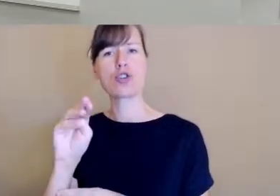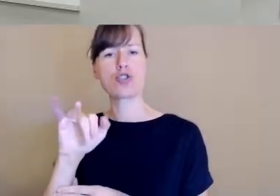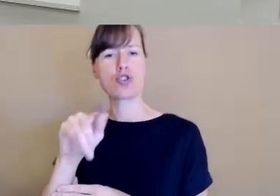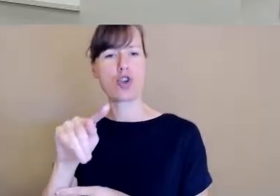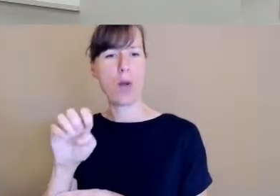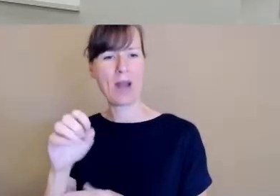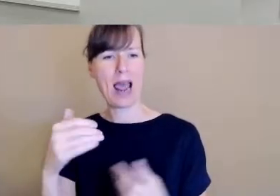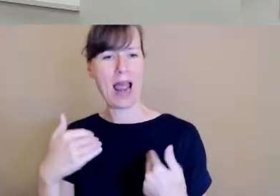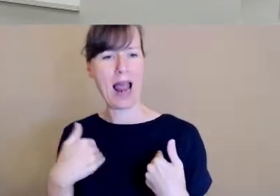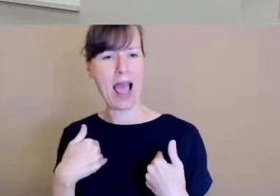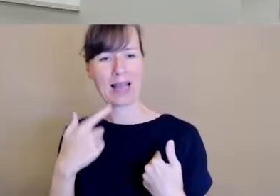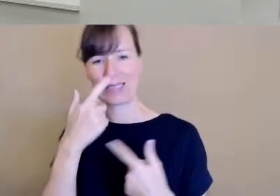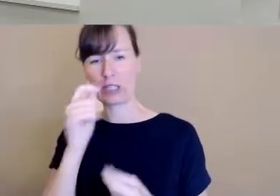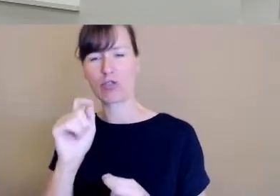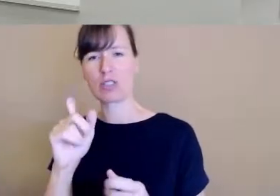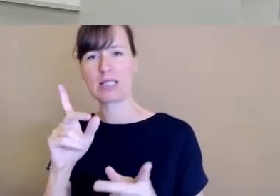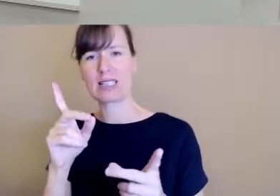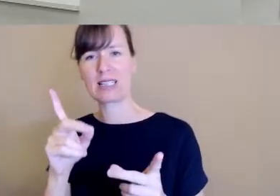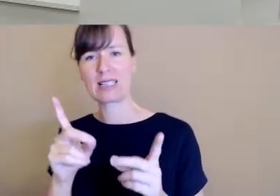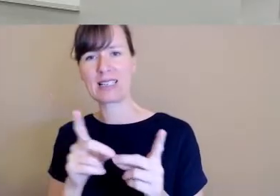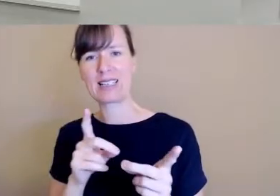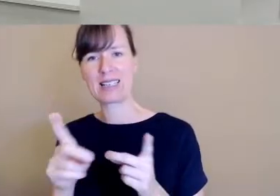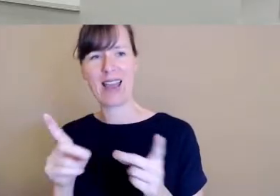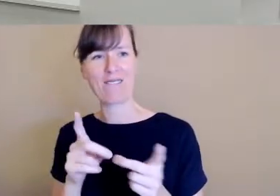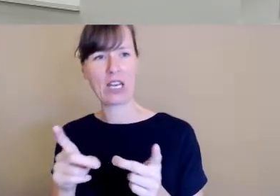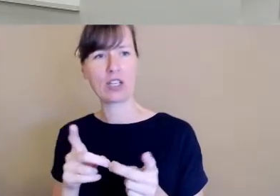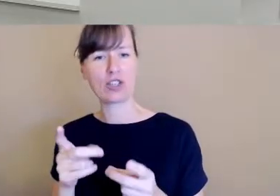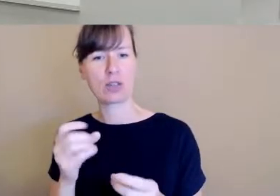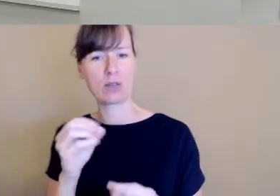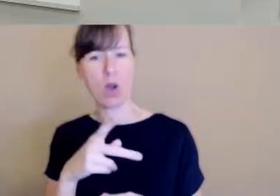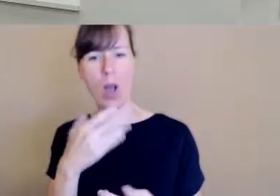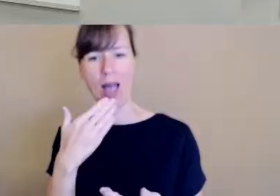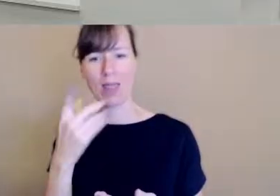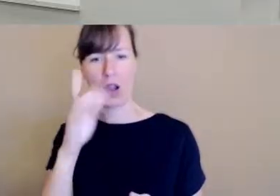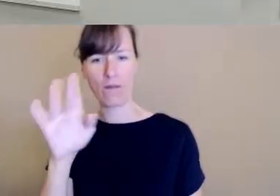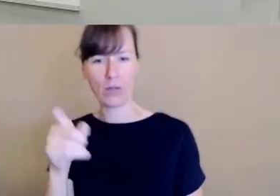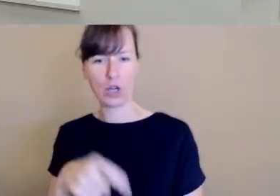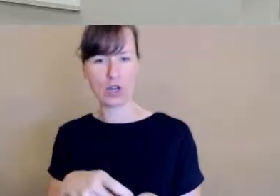of terminate. So thank you for your time, David. Tanley?